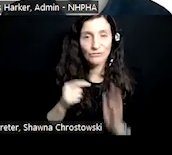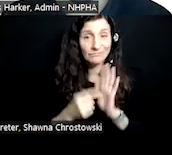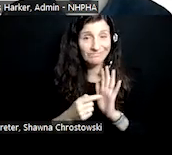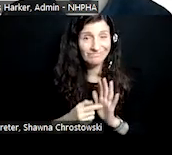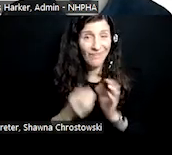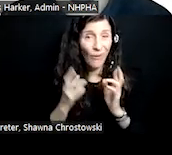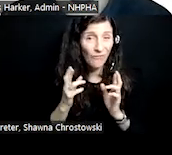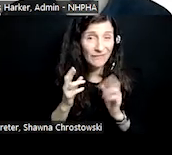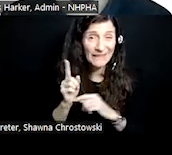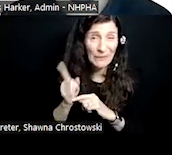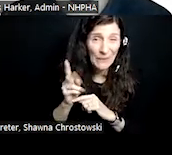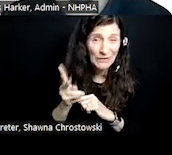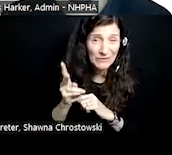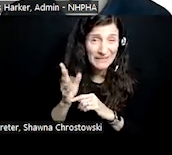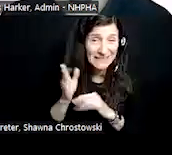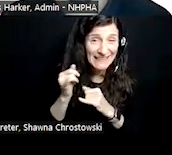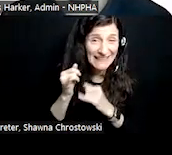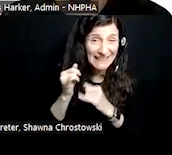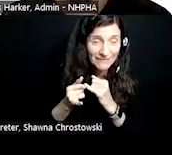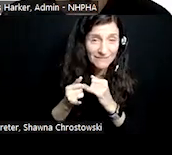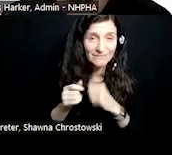two at the end of that.